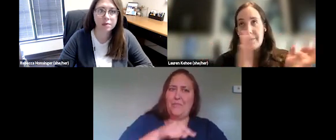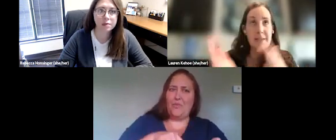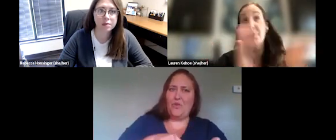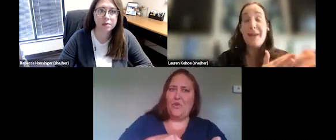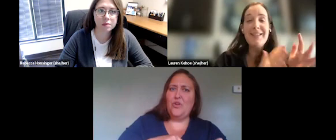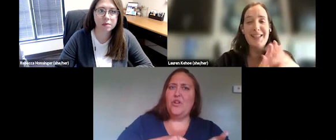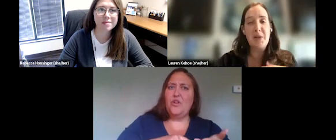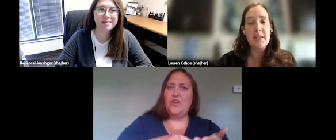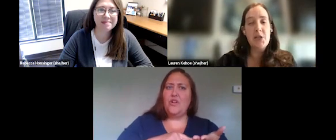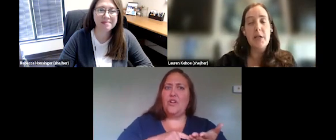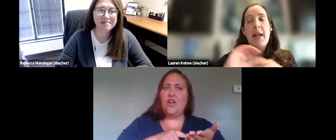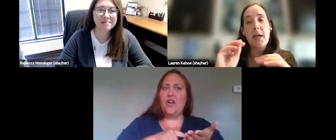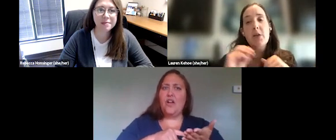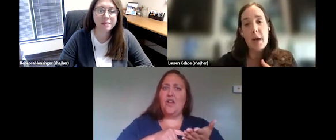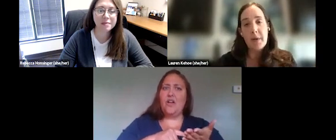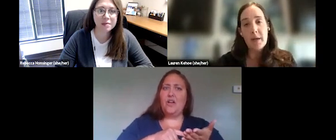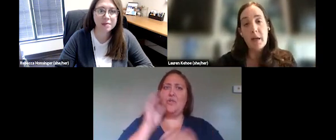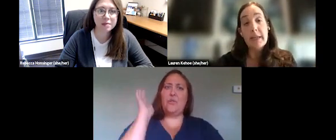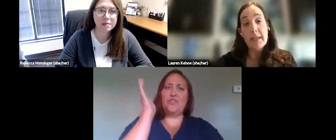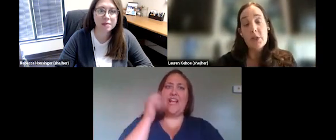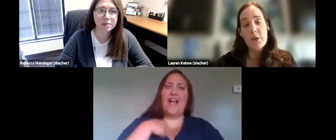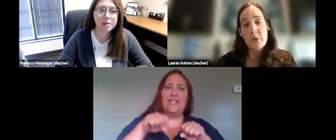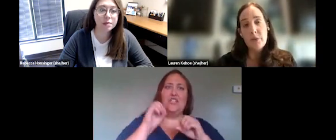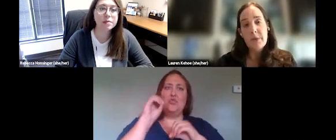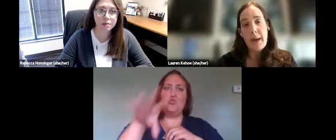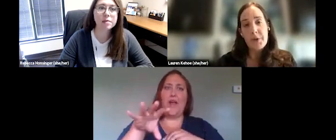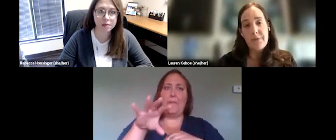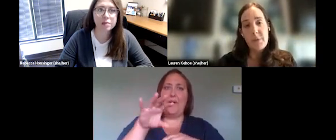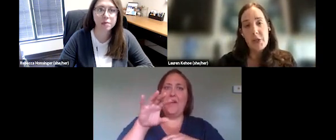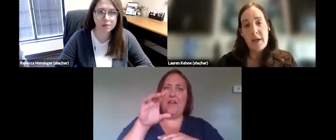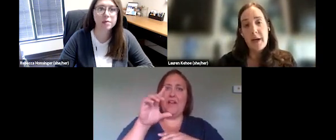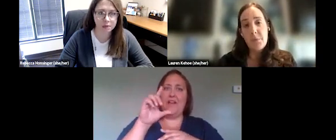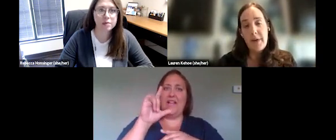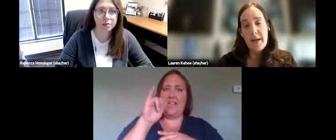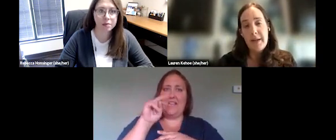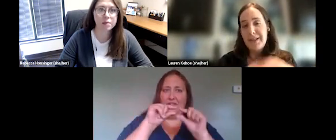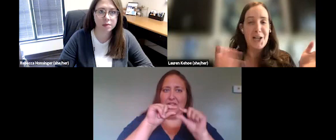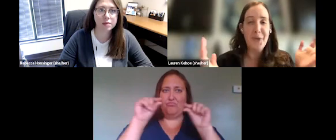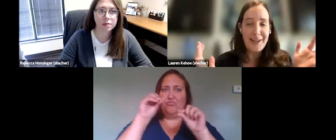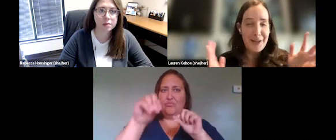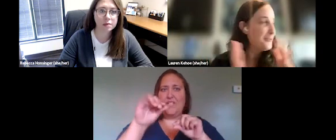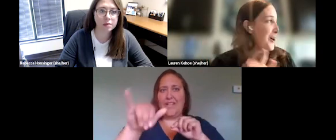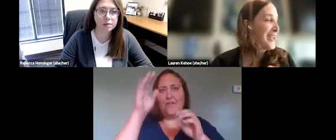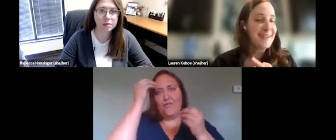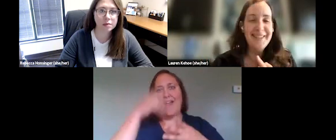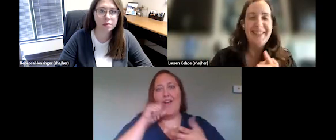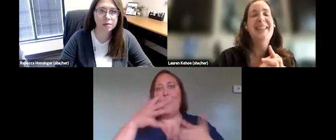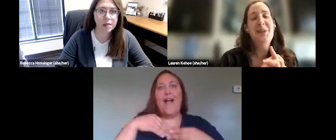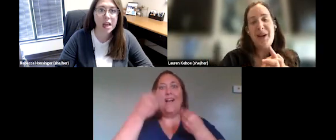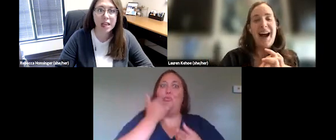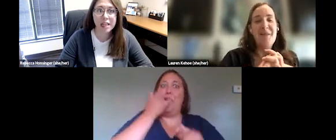is a supplement to this presentation, and I can drop a link into that book's information there I can provide, because I don't want to give the wrong